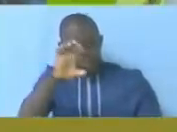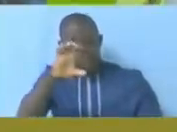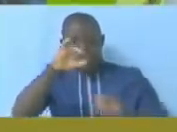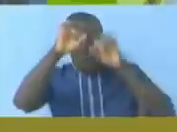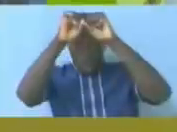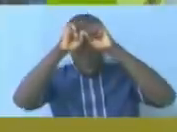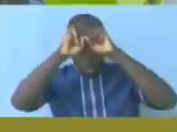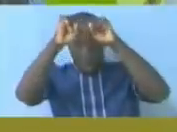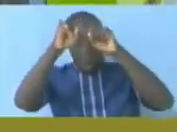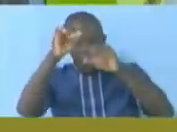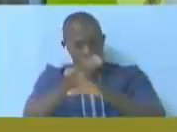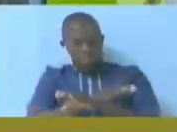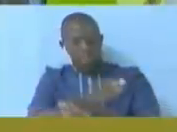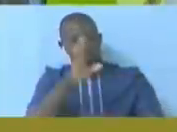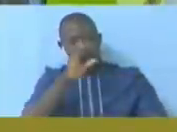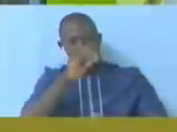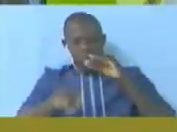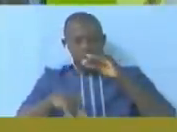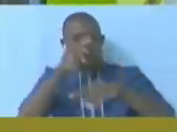government. The people